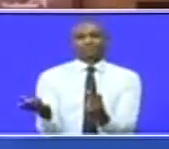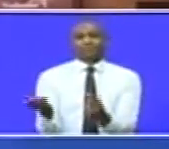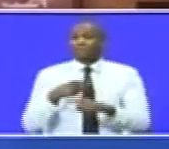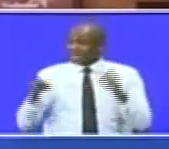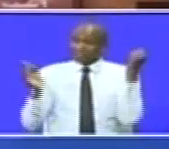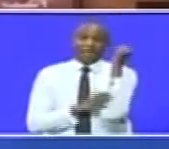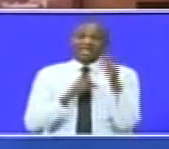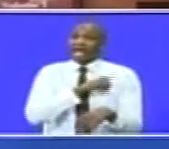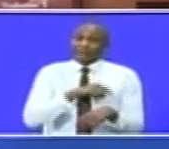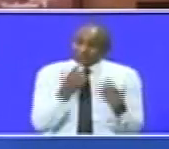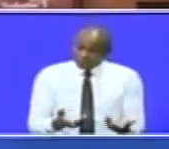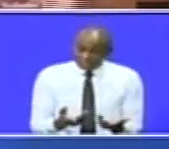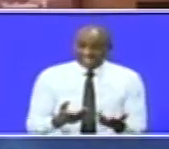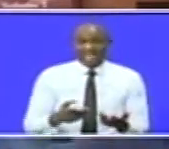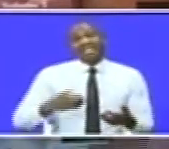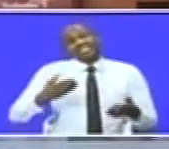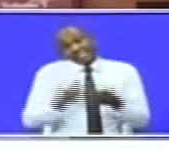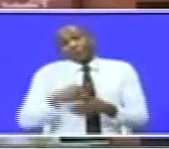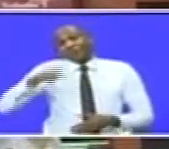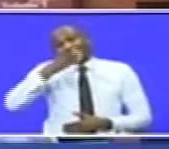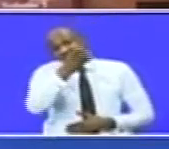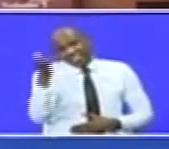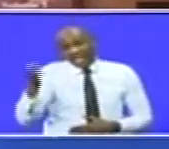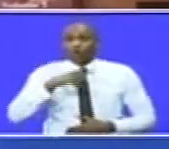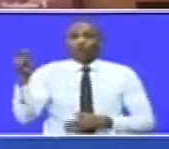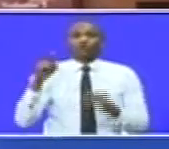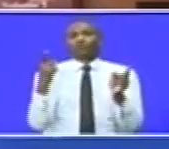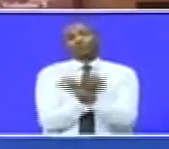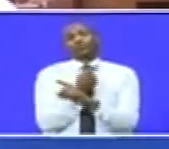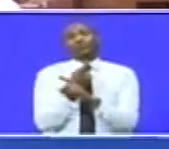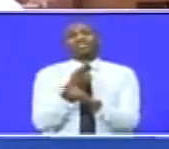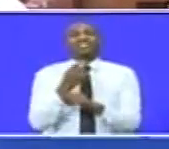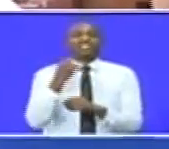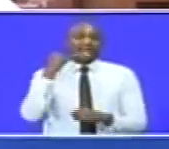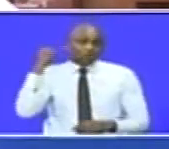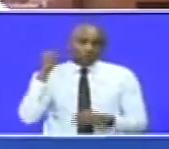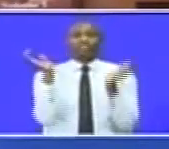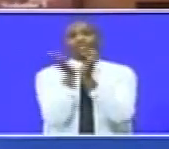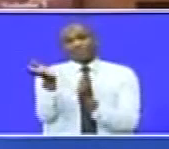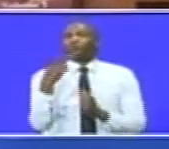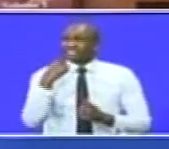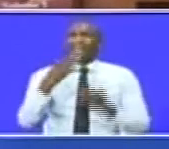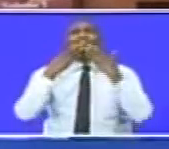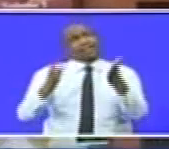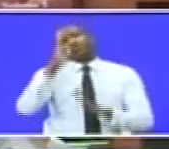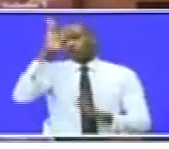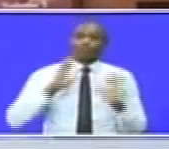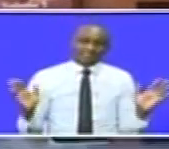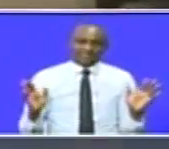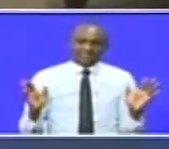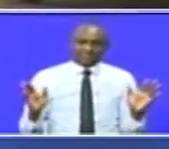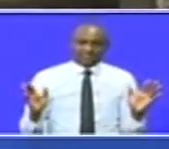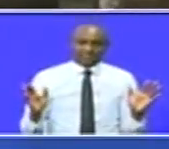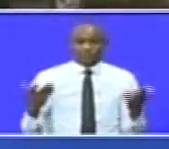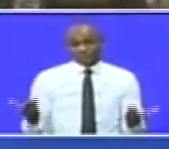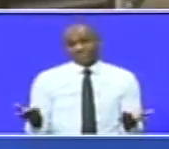Unfortunately, those of us who are now going to a fire stadium, we are saying thank you to God while he is mourning.